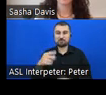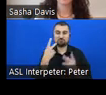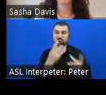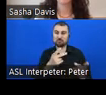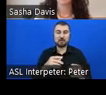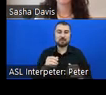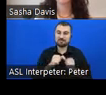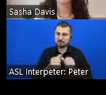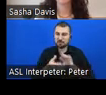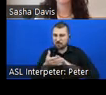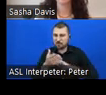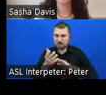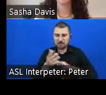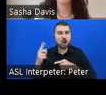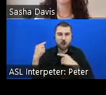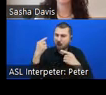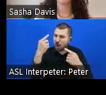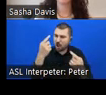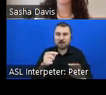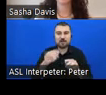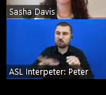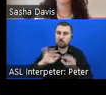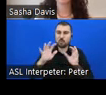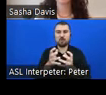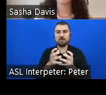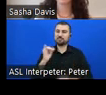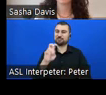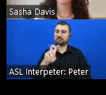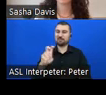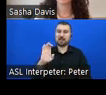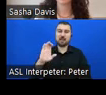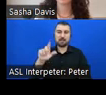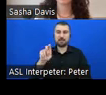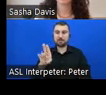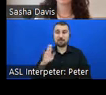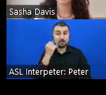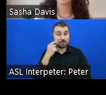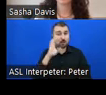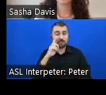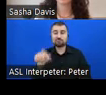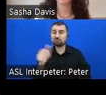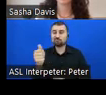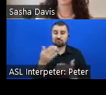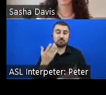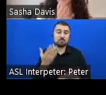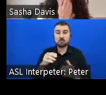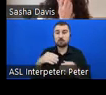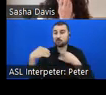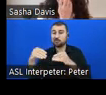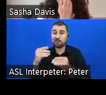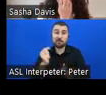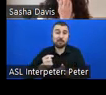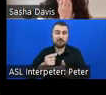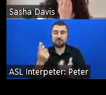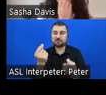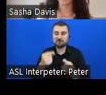jazz clubs actually in the world. If you're looking for something totally different, which might include some retail therapy, make